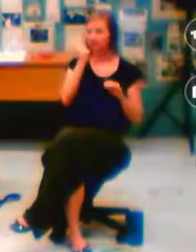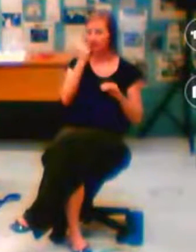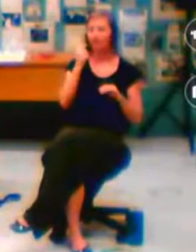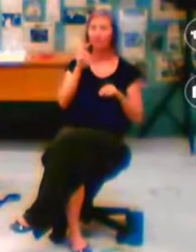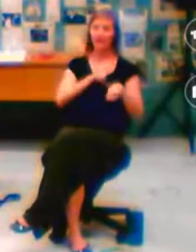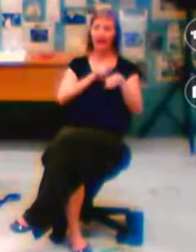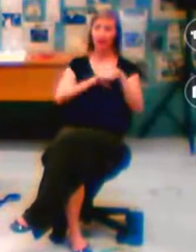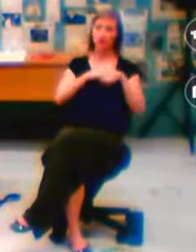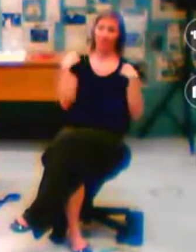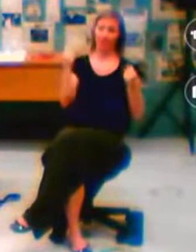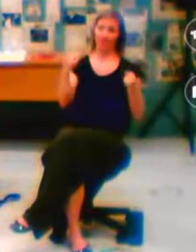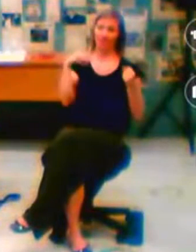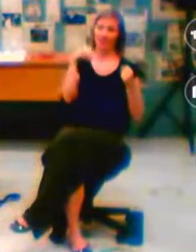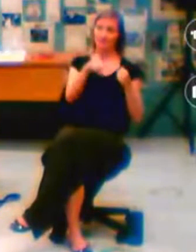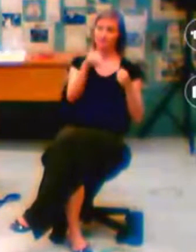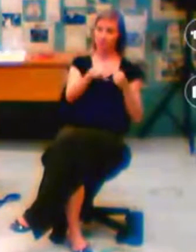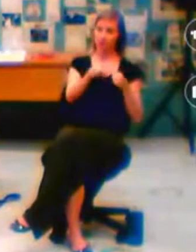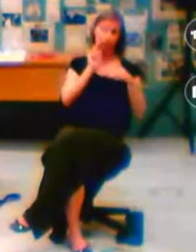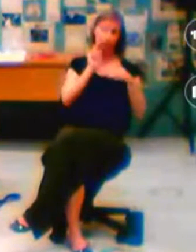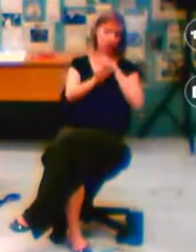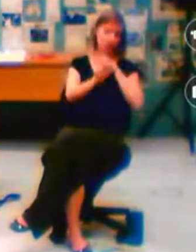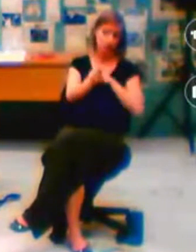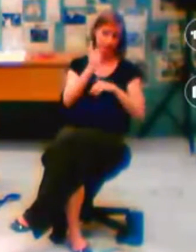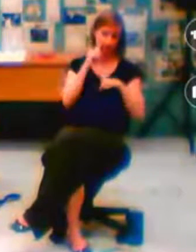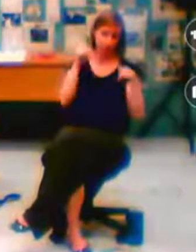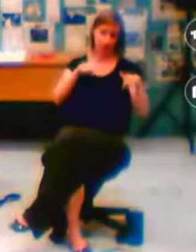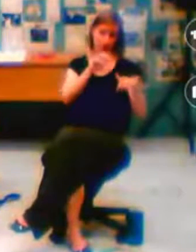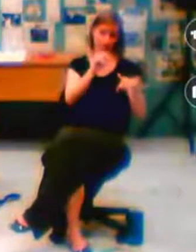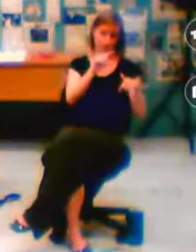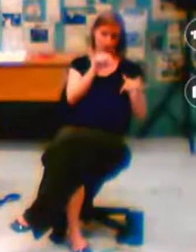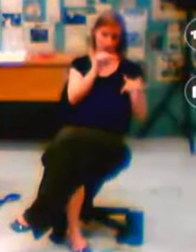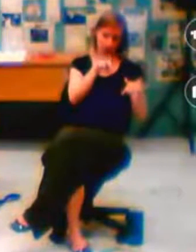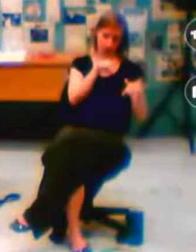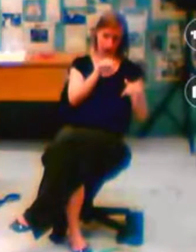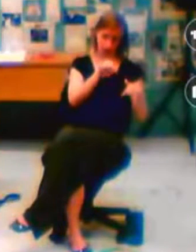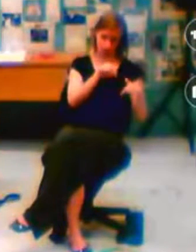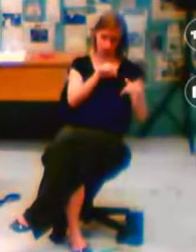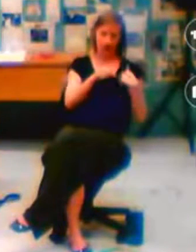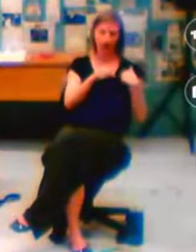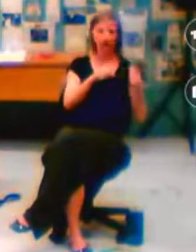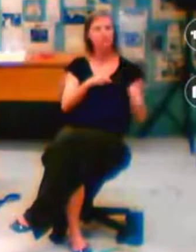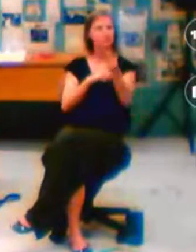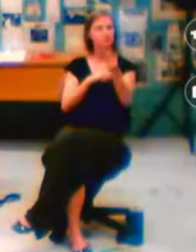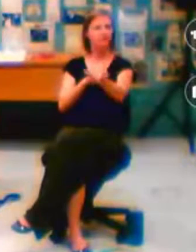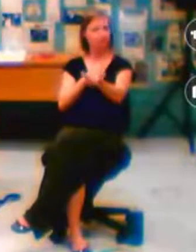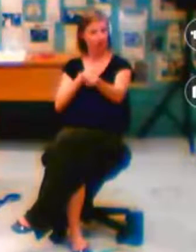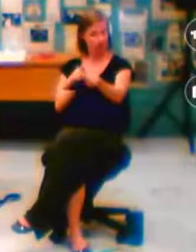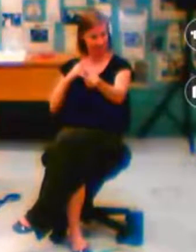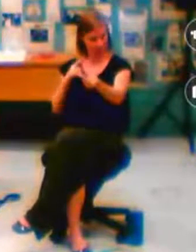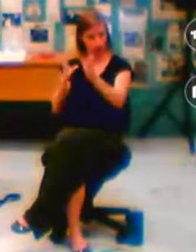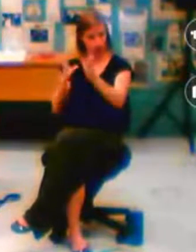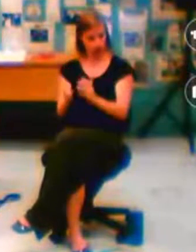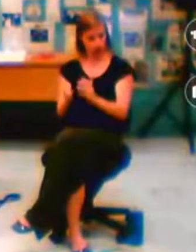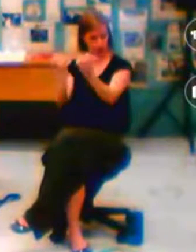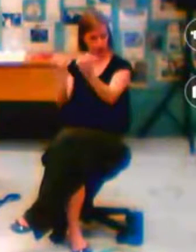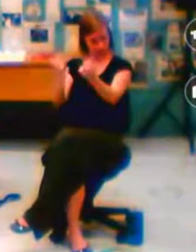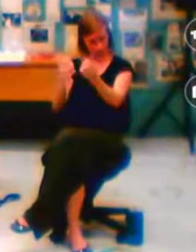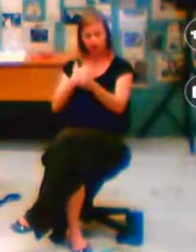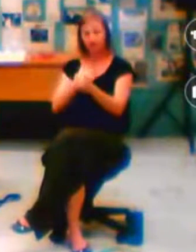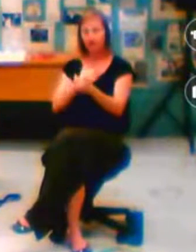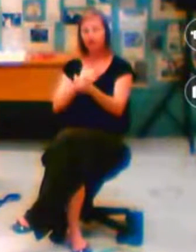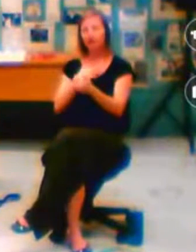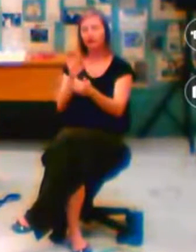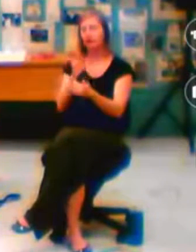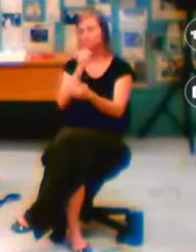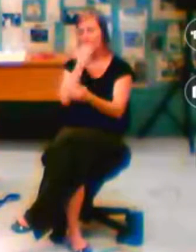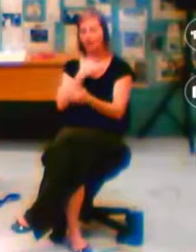were at a 19% premium. Because I was in the legislature, I was able to, so we took the national